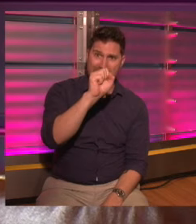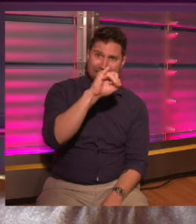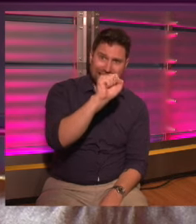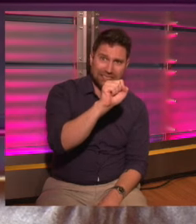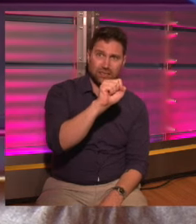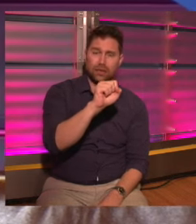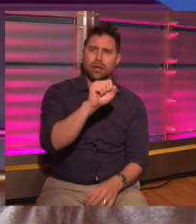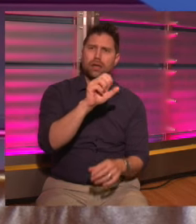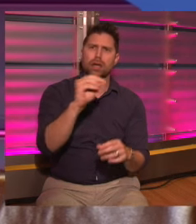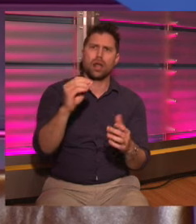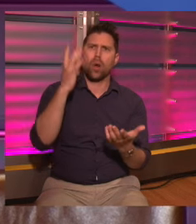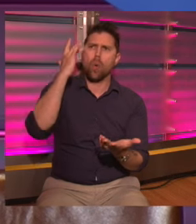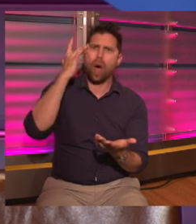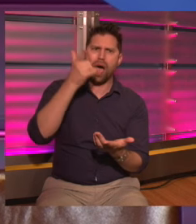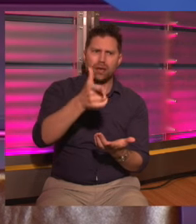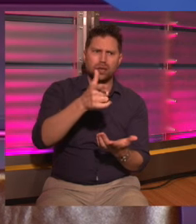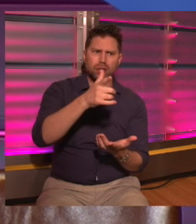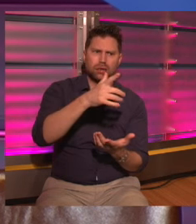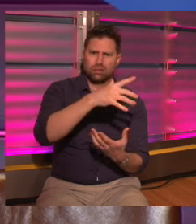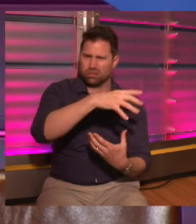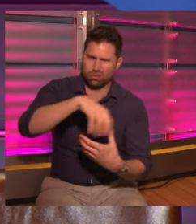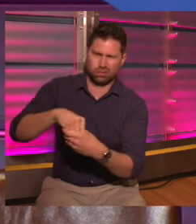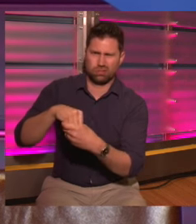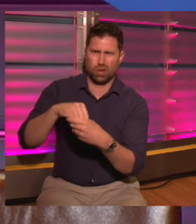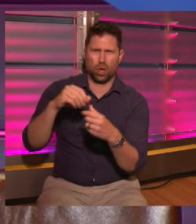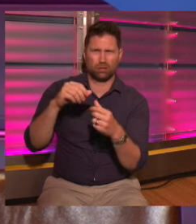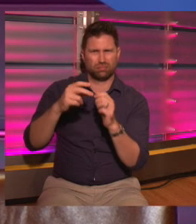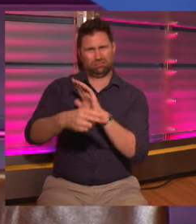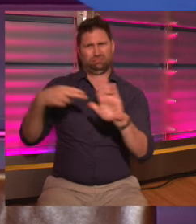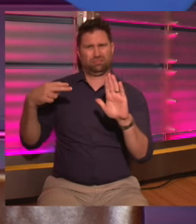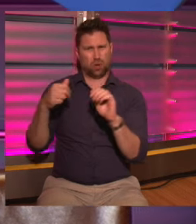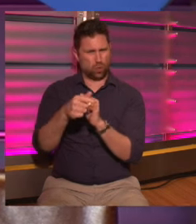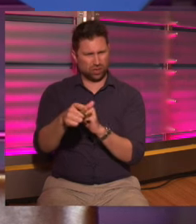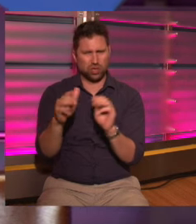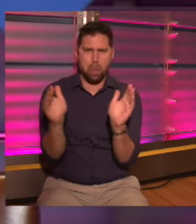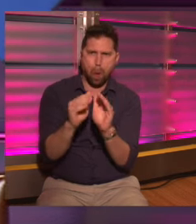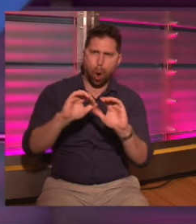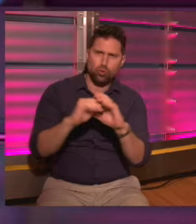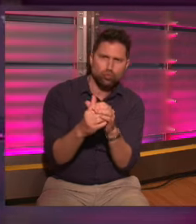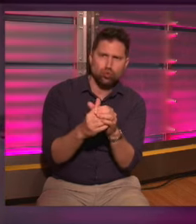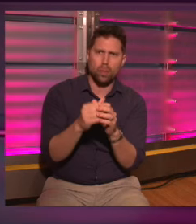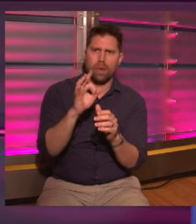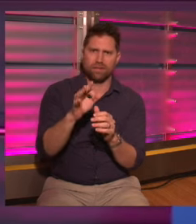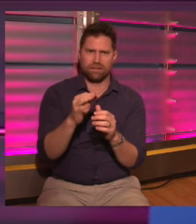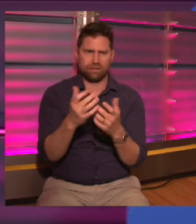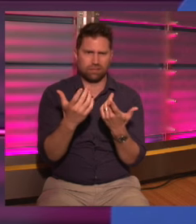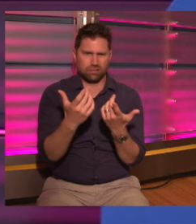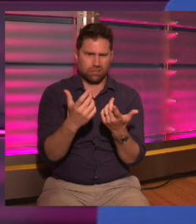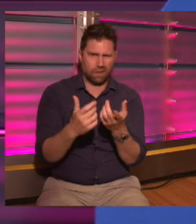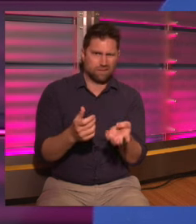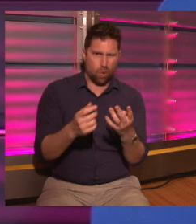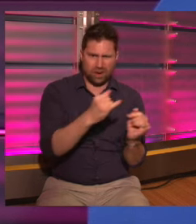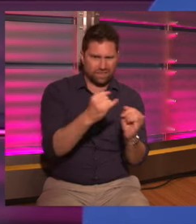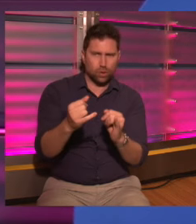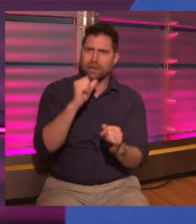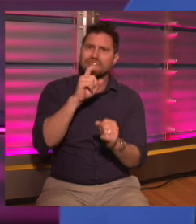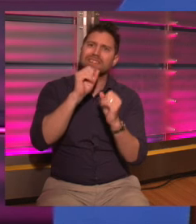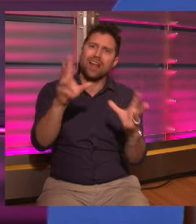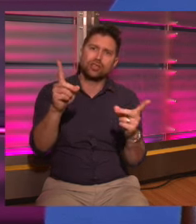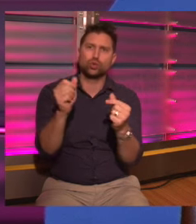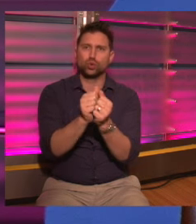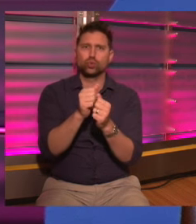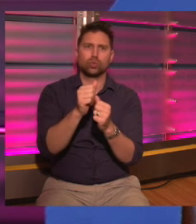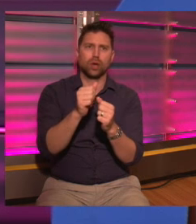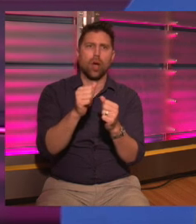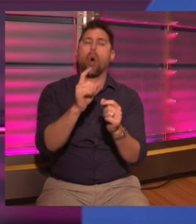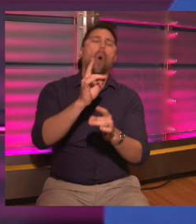then why he somehow got lumped in with this group, with a small group of horrible individuals who have nothing to do with the refugee